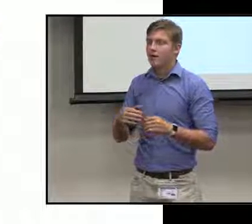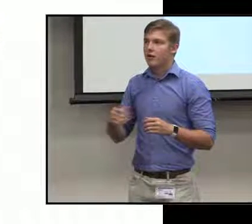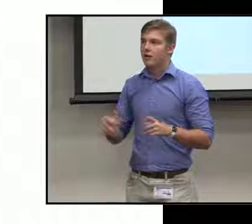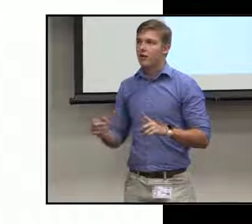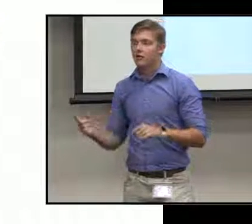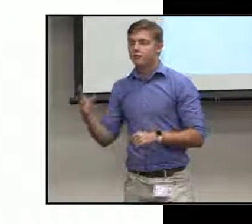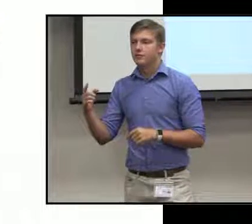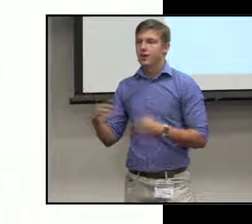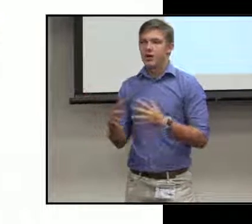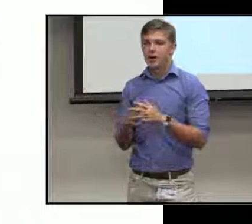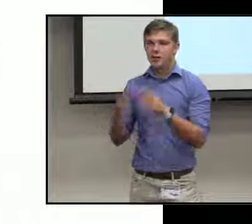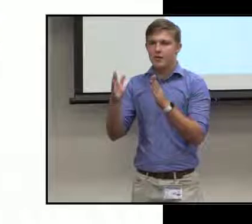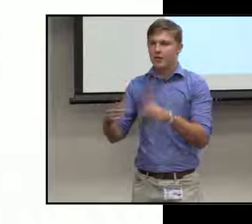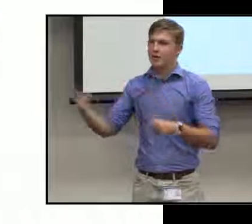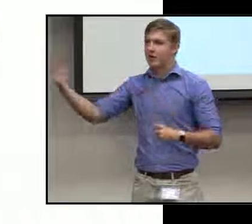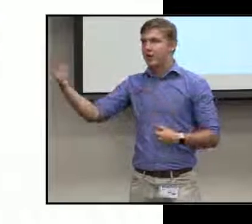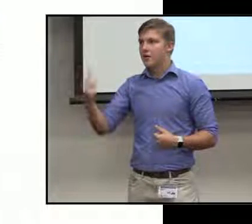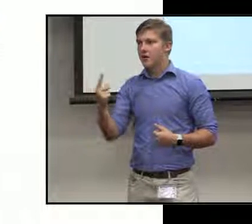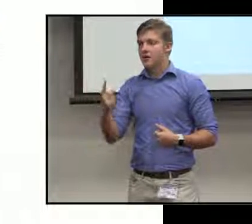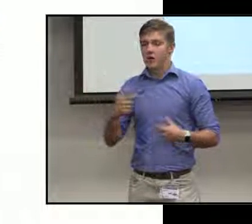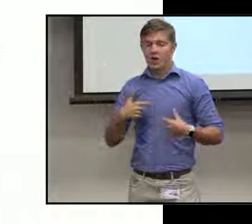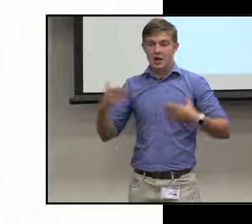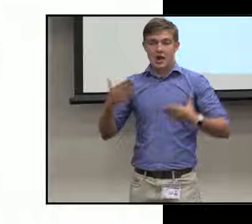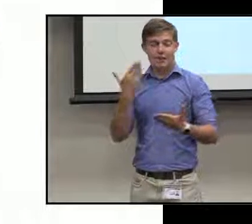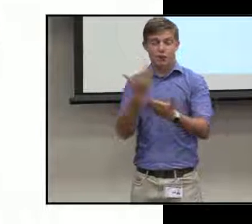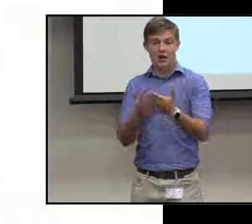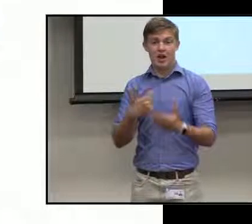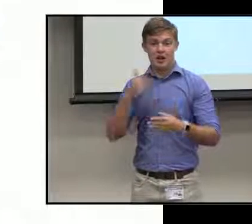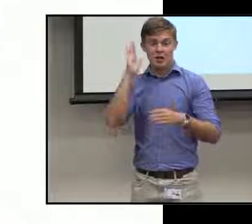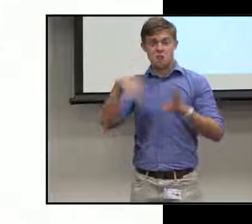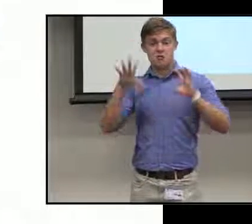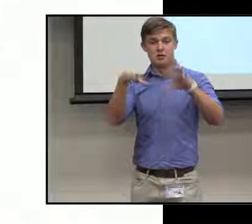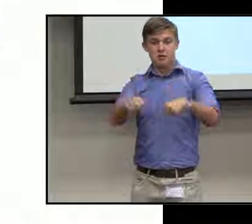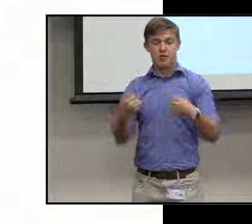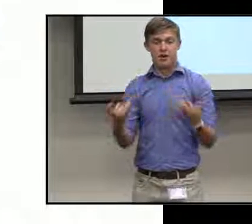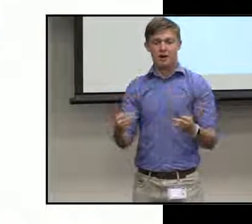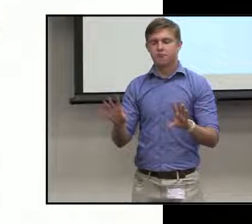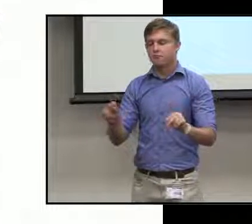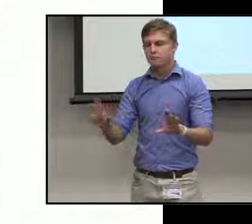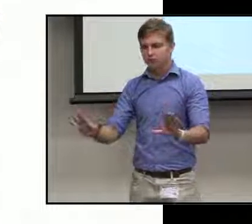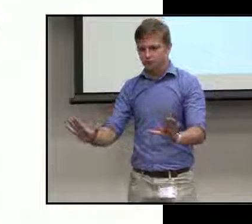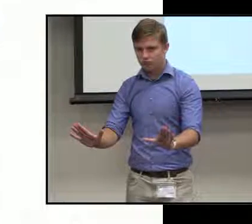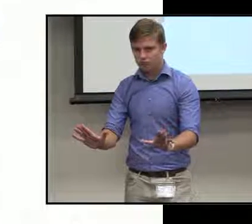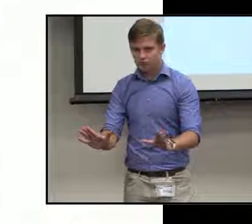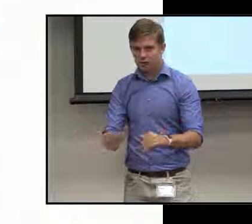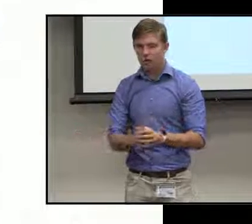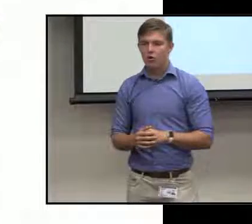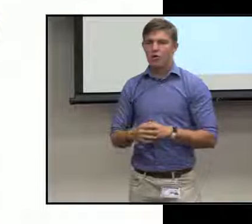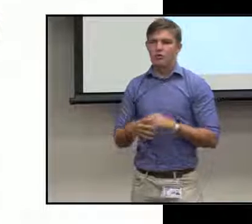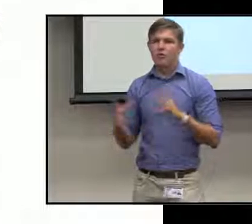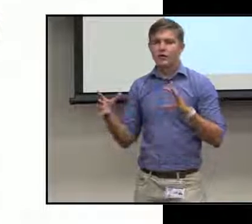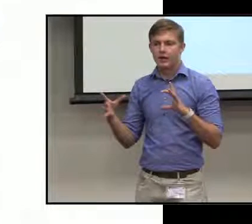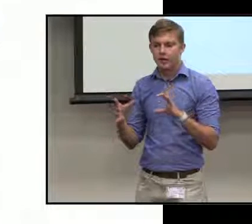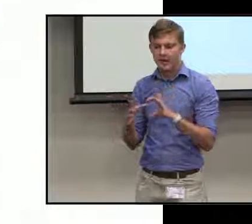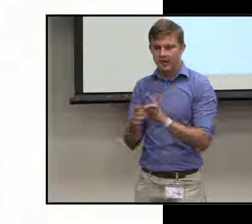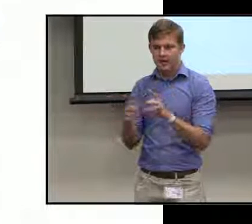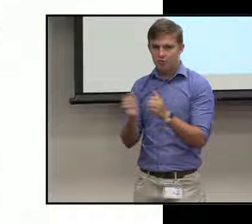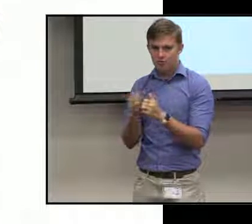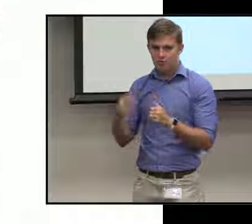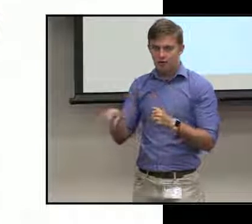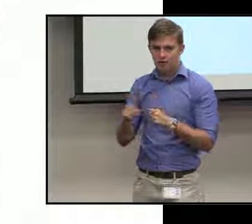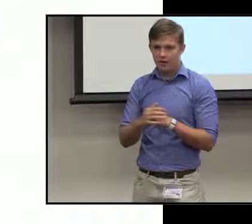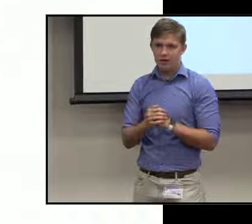and, I'll take over now. They know what they're doing to a large degree, and so let's partner with them. But I think we have to